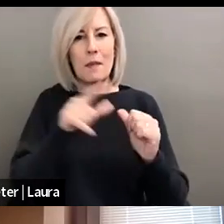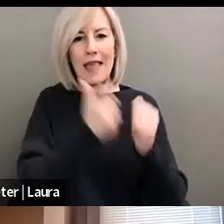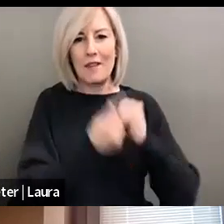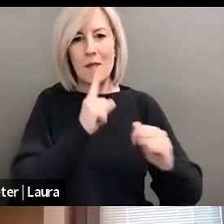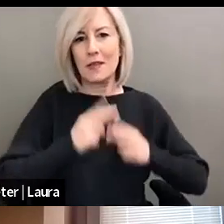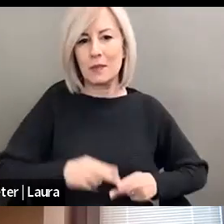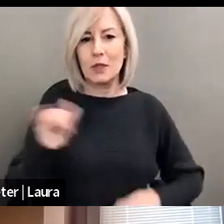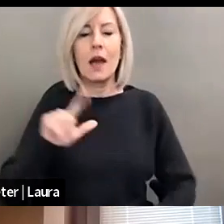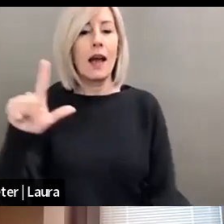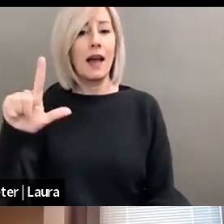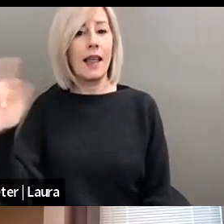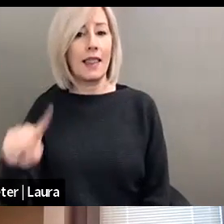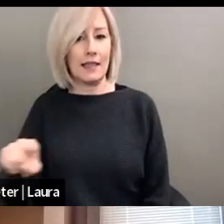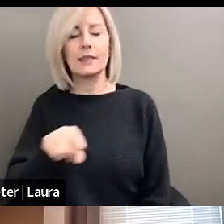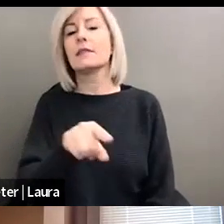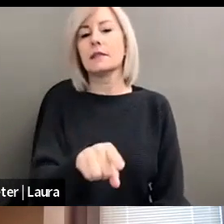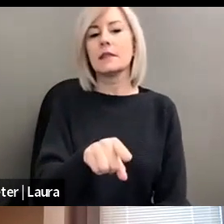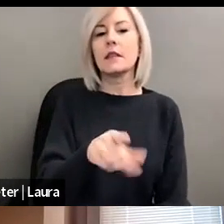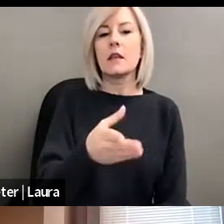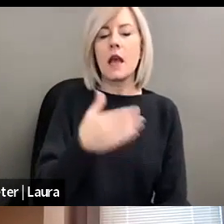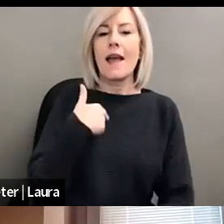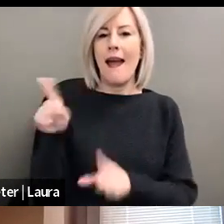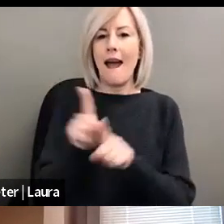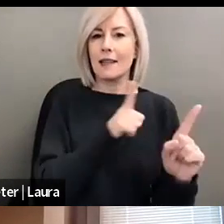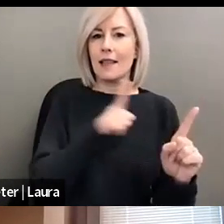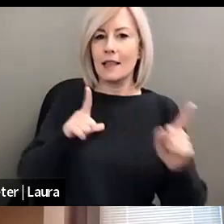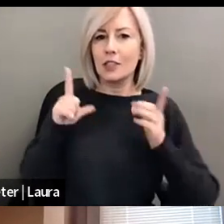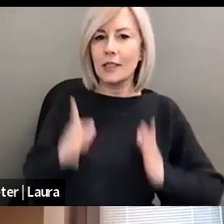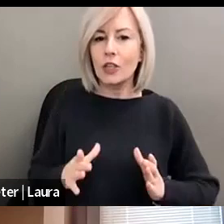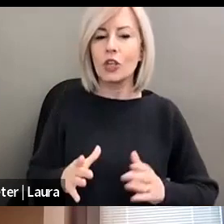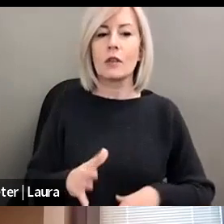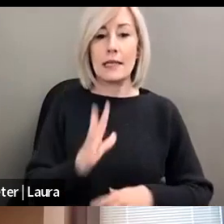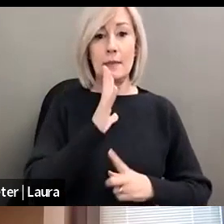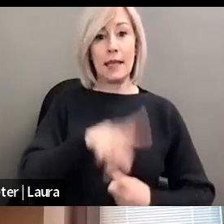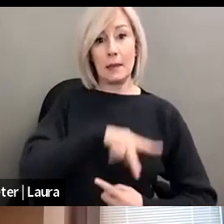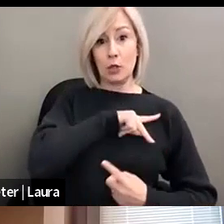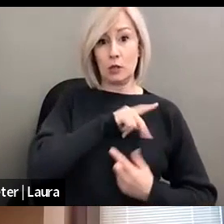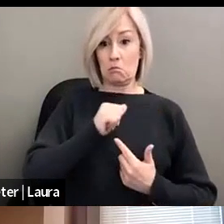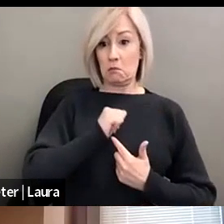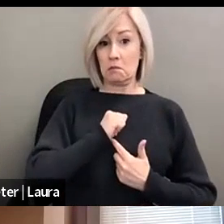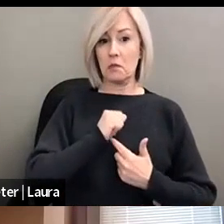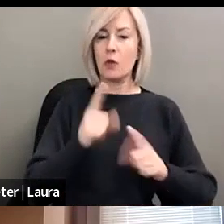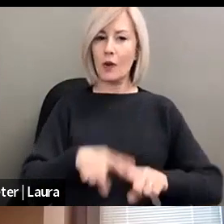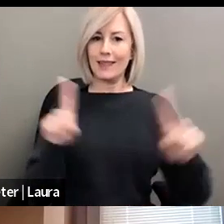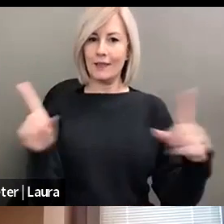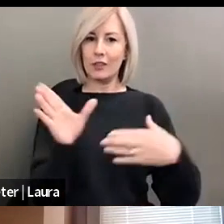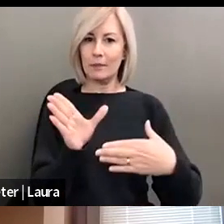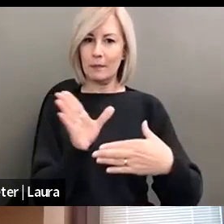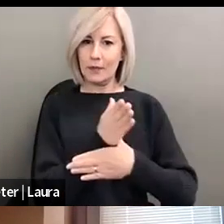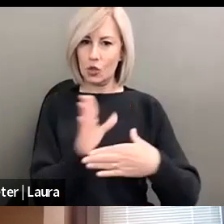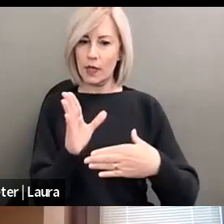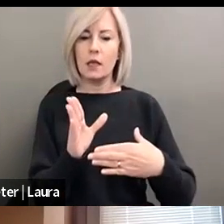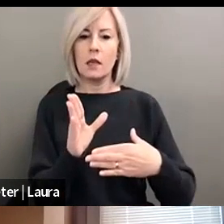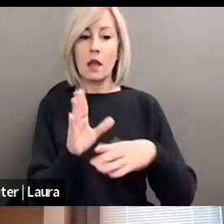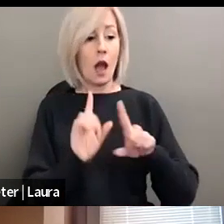go ahead. I was going to say, and I think as a legislator, speaking personally, there are differences between attending